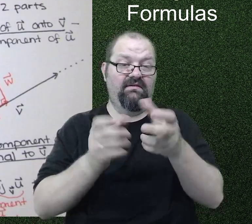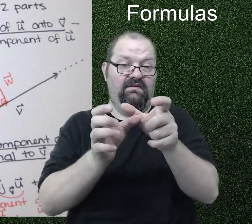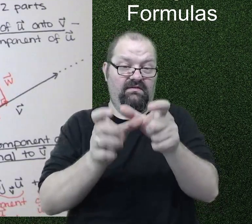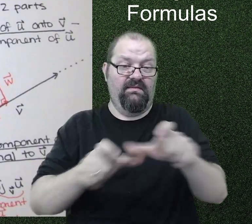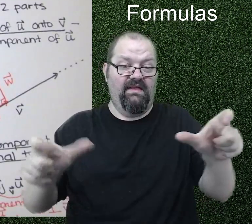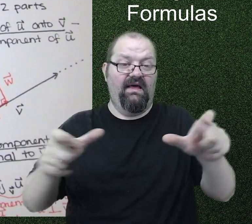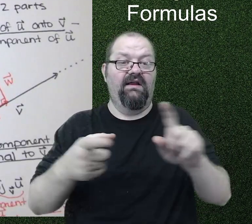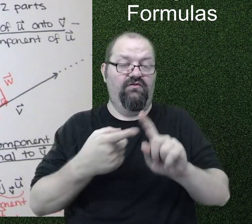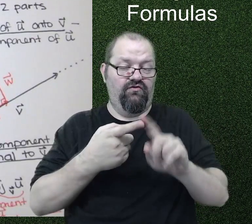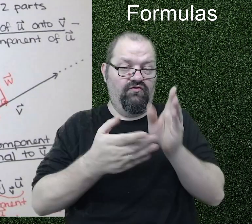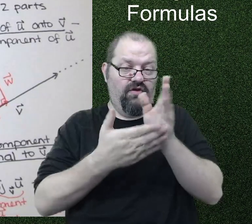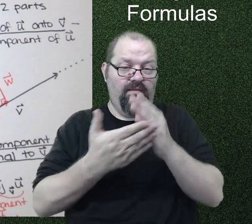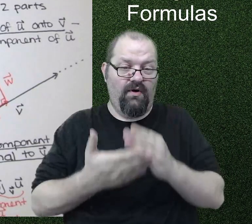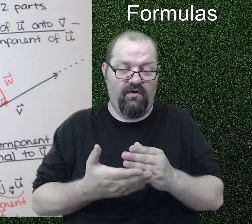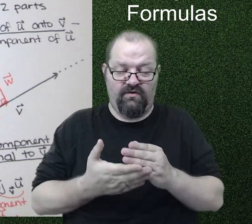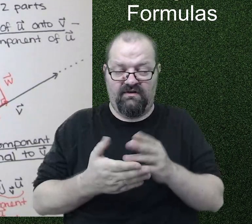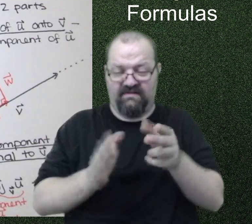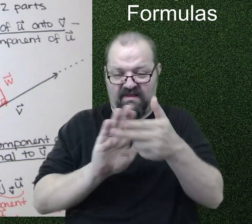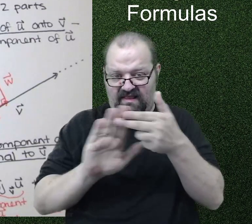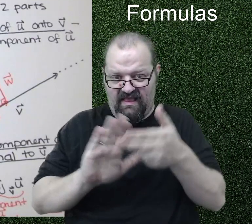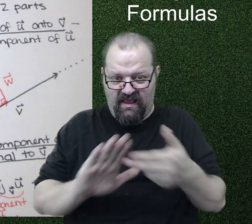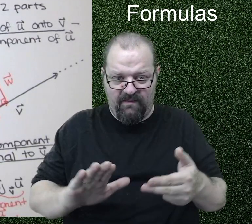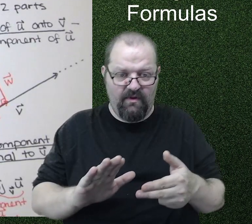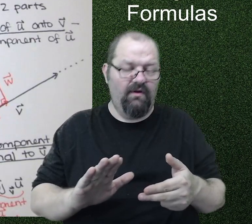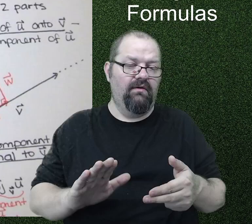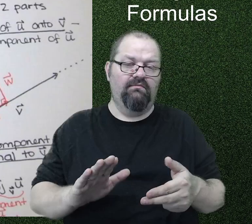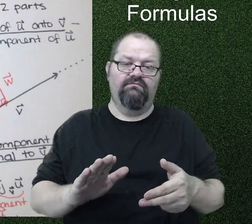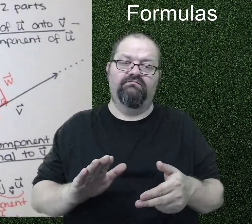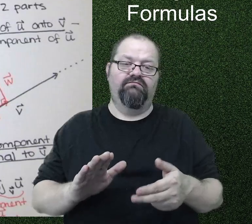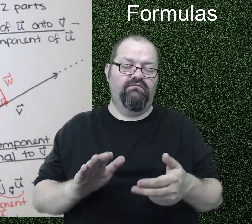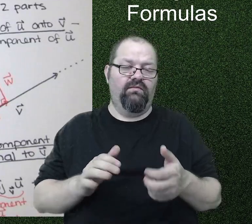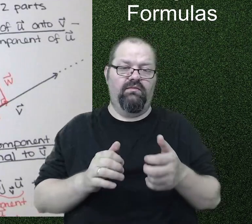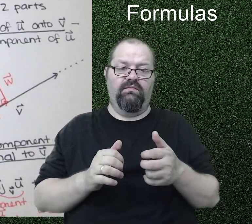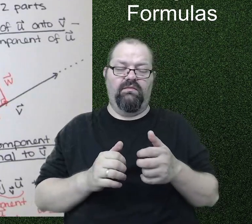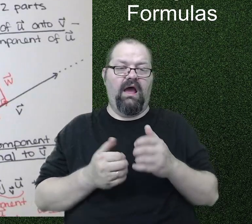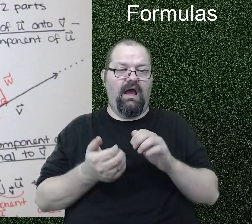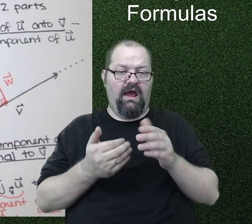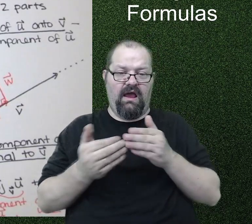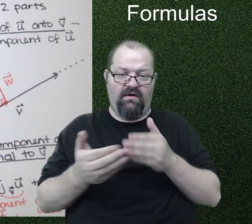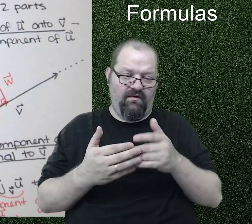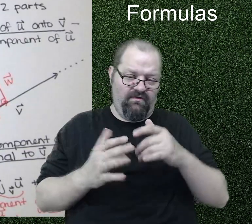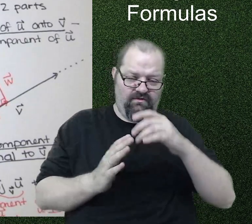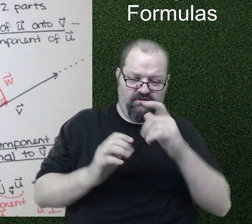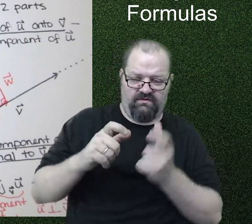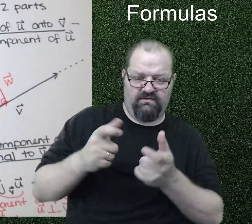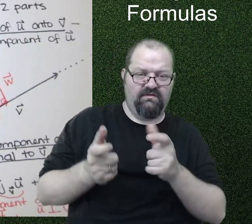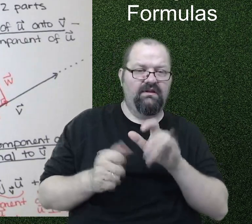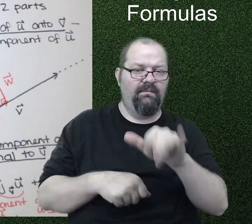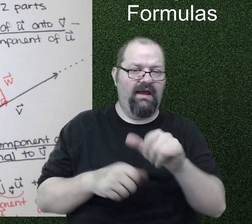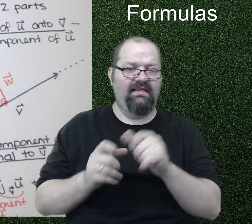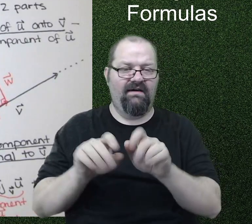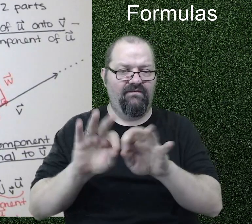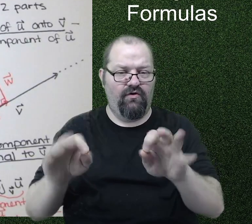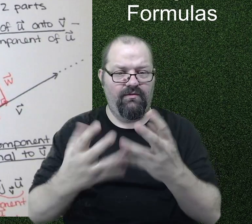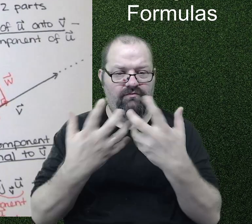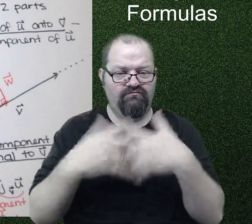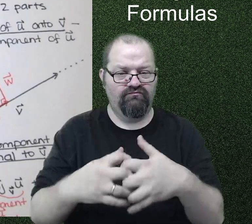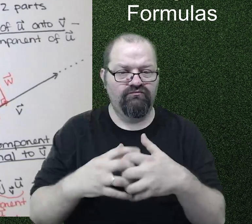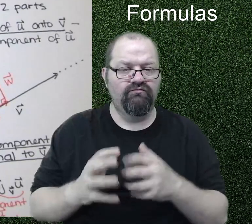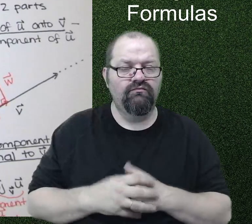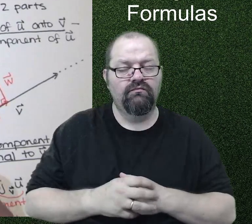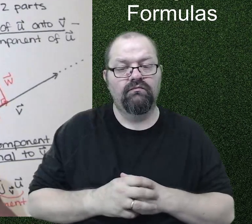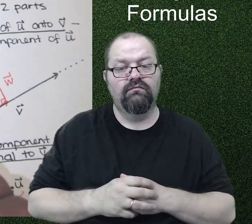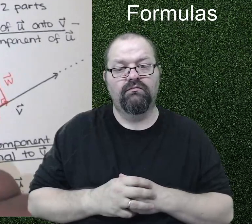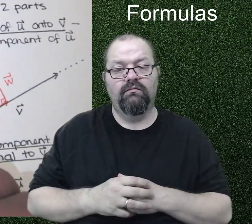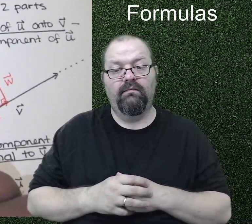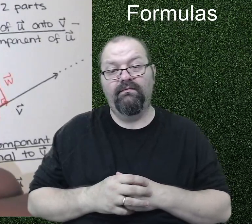label them relative to the 55-degree angle or the 35-degree angle. Either one is fine. And